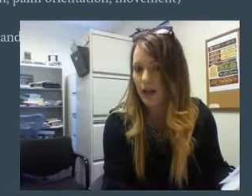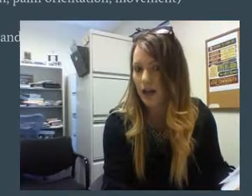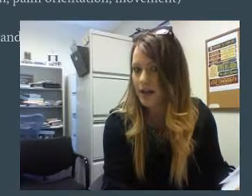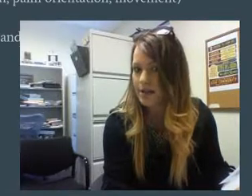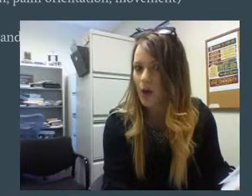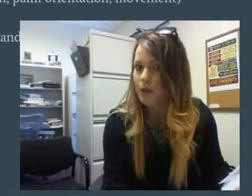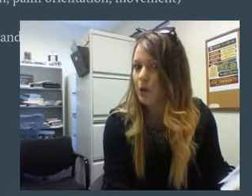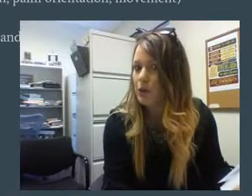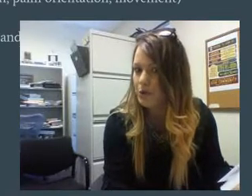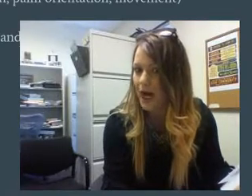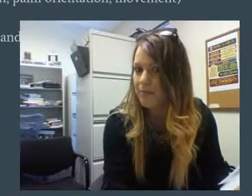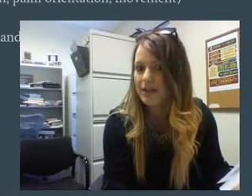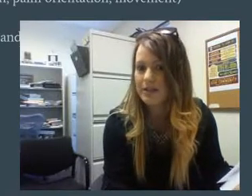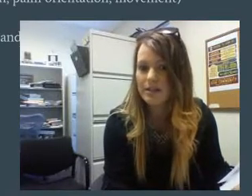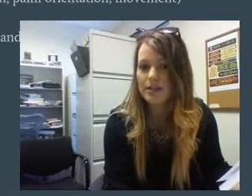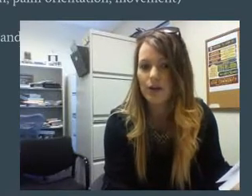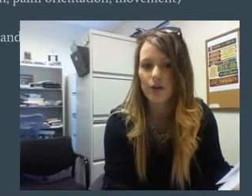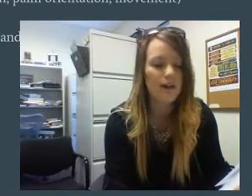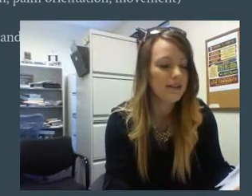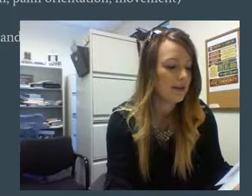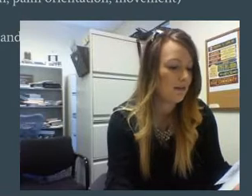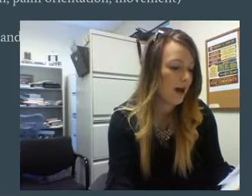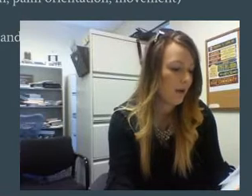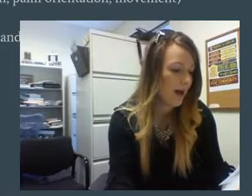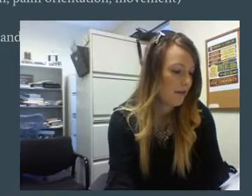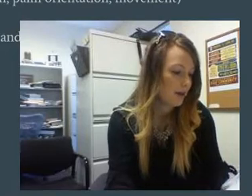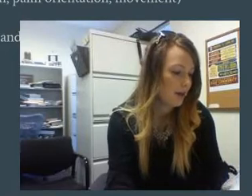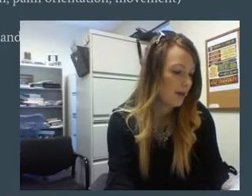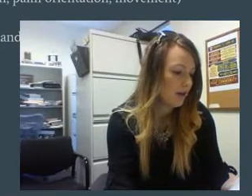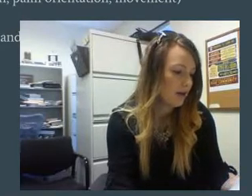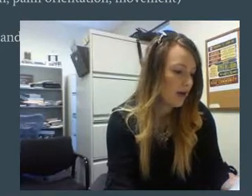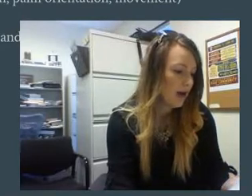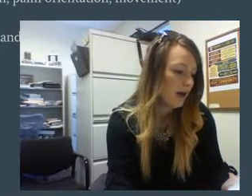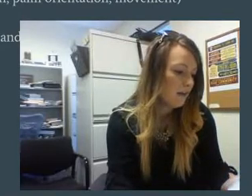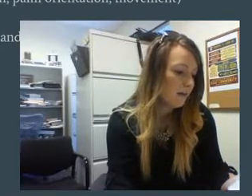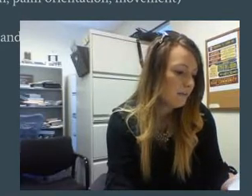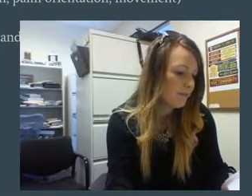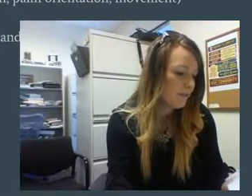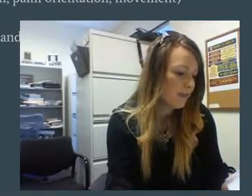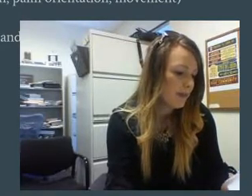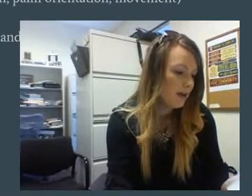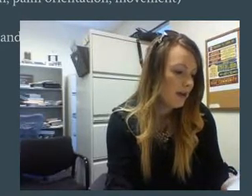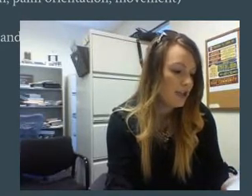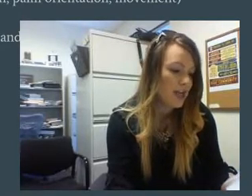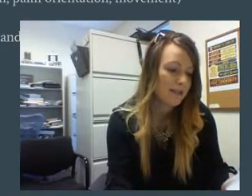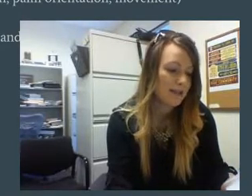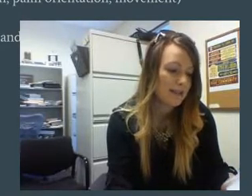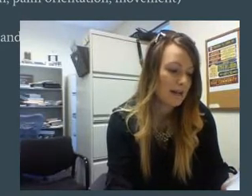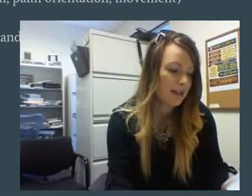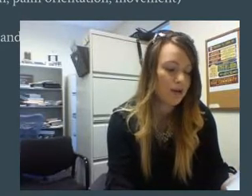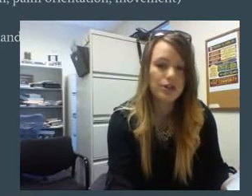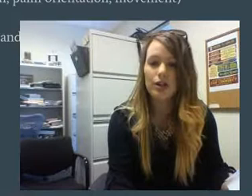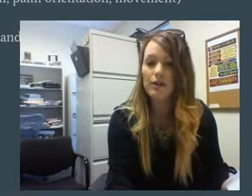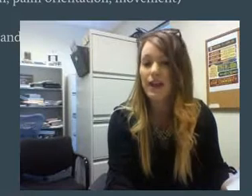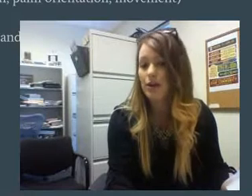In ASL, we don't use that because it's considered offensive. However, in Japanese